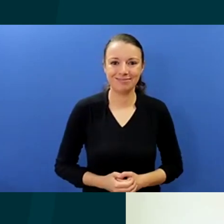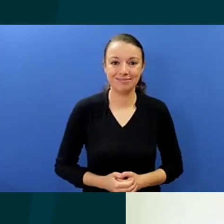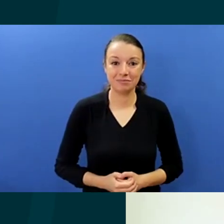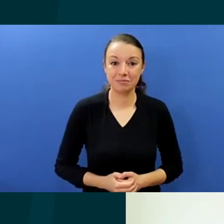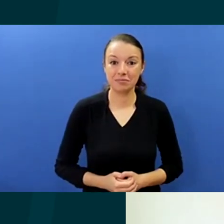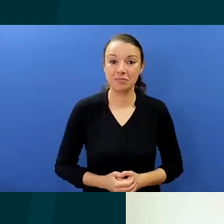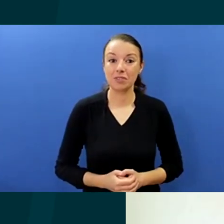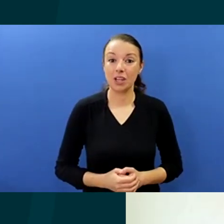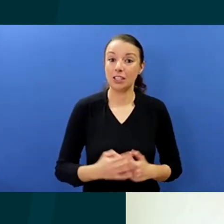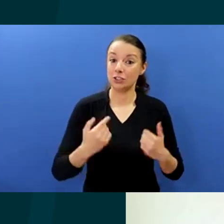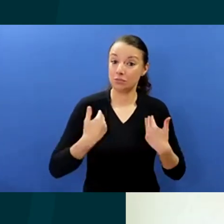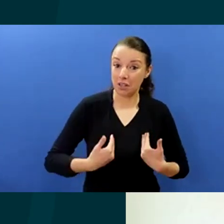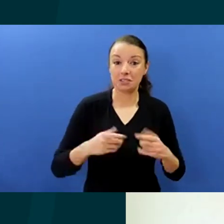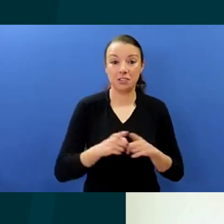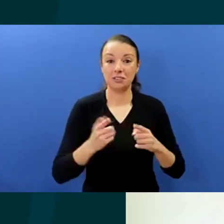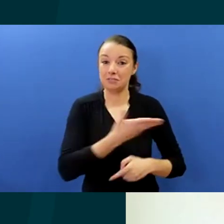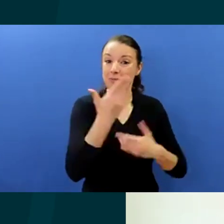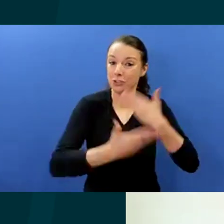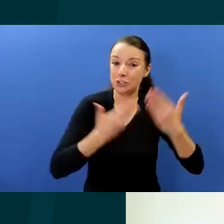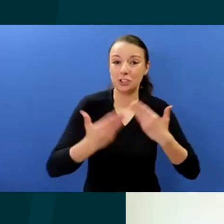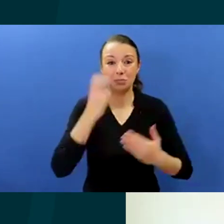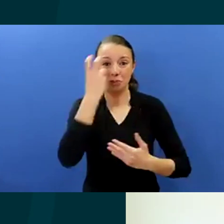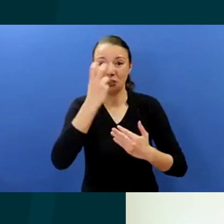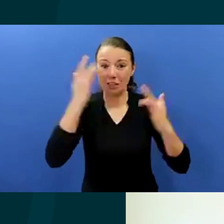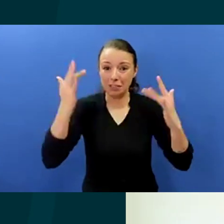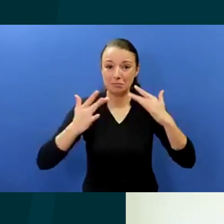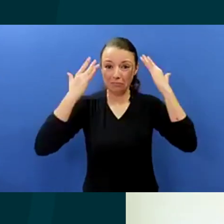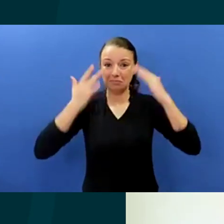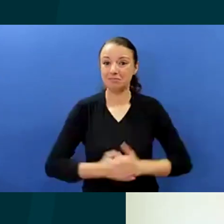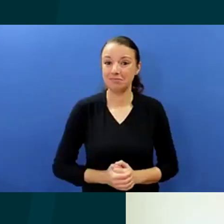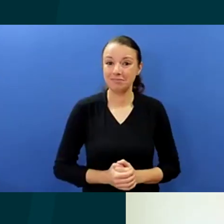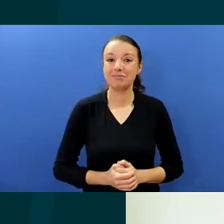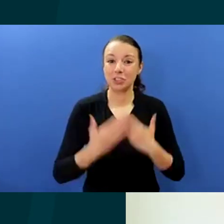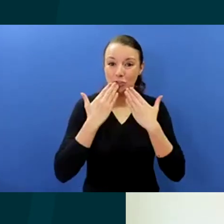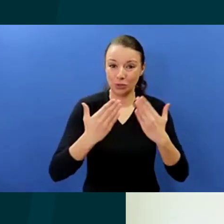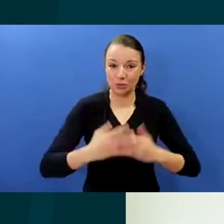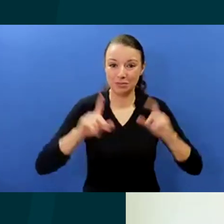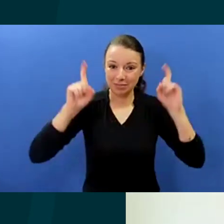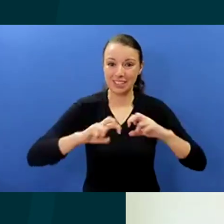And this is something I wish to every one of you and myself as well, opening this seminar. Thank you.